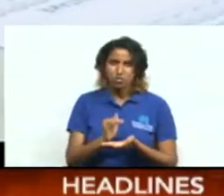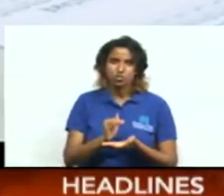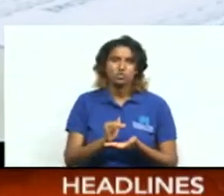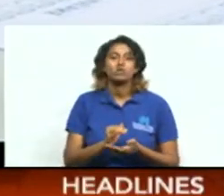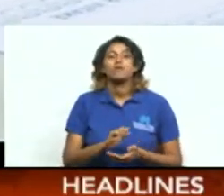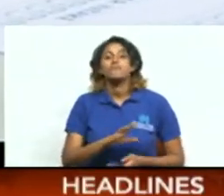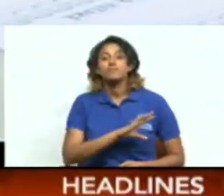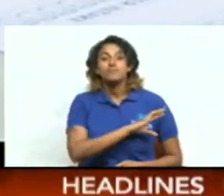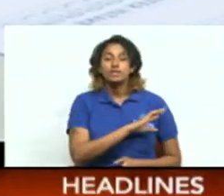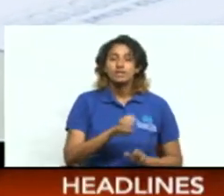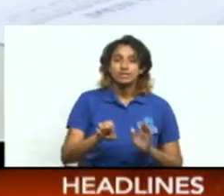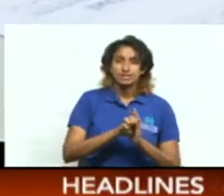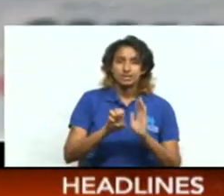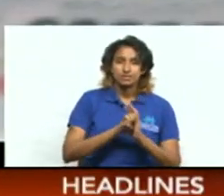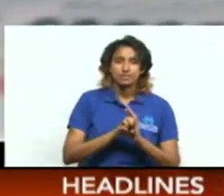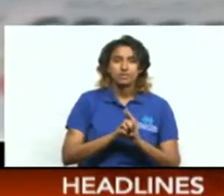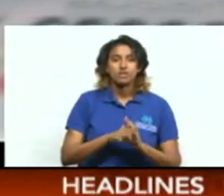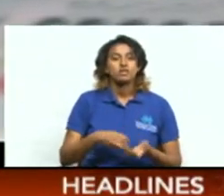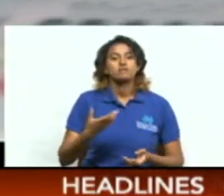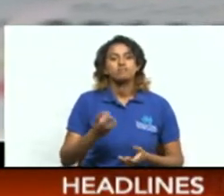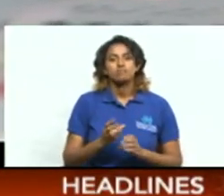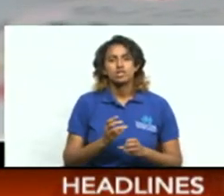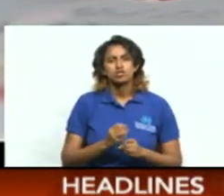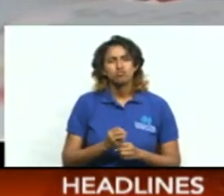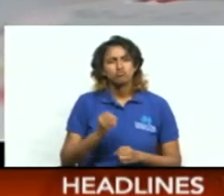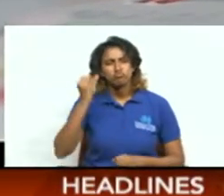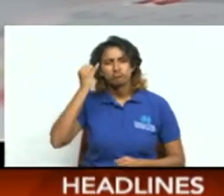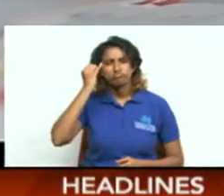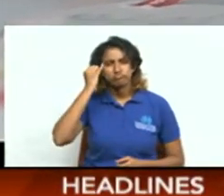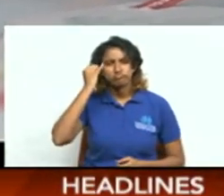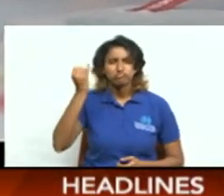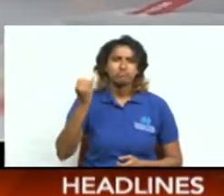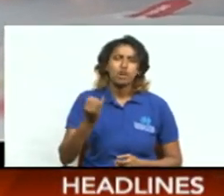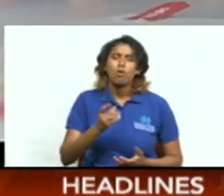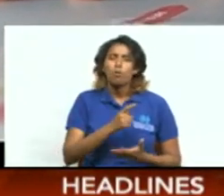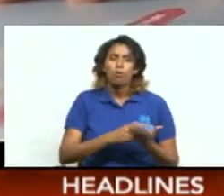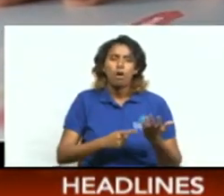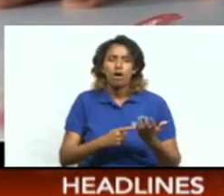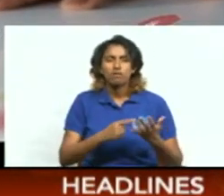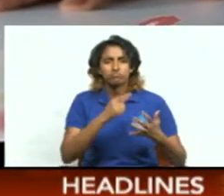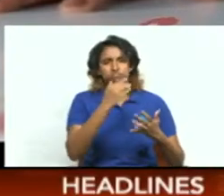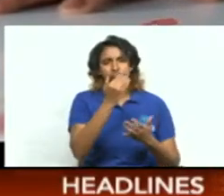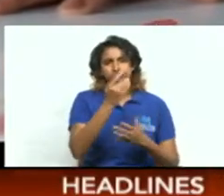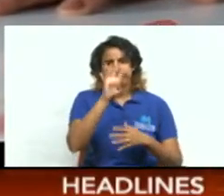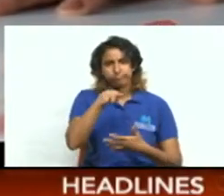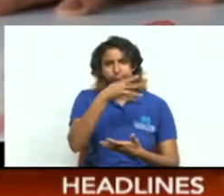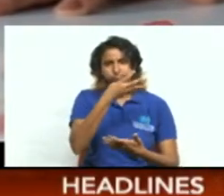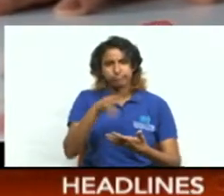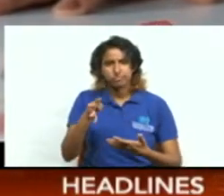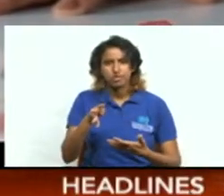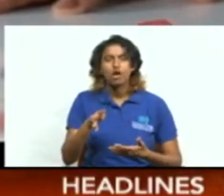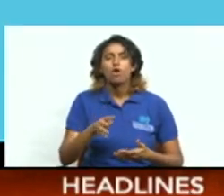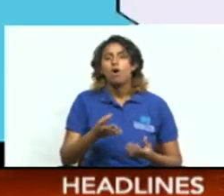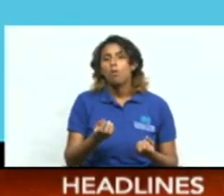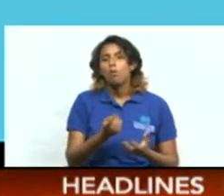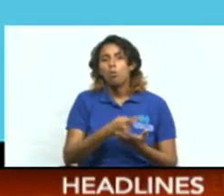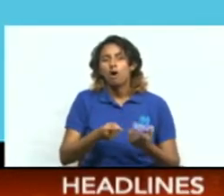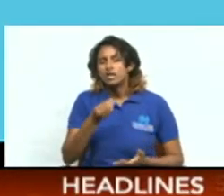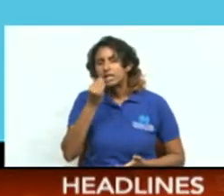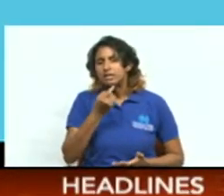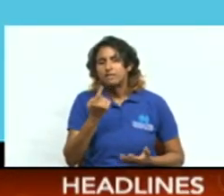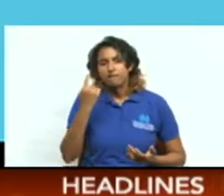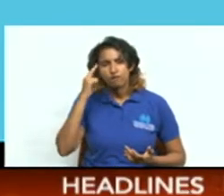you can create a meal plan. Meal planning involves creating a schedule of what you're going to eat that week or month.